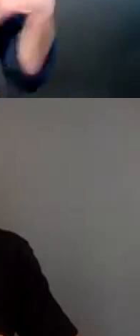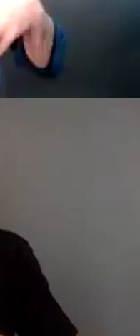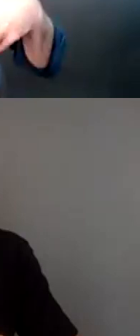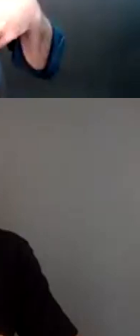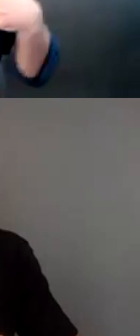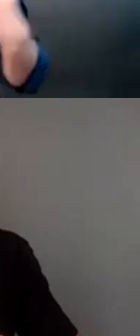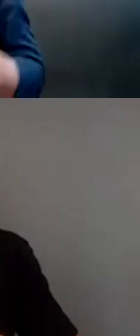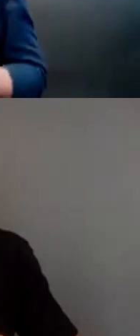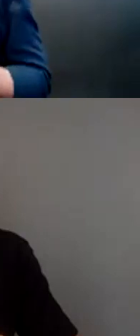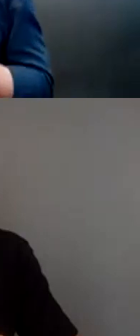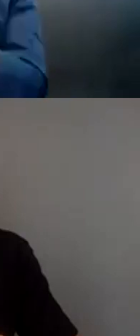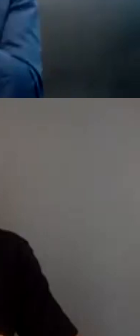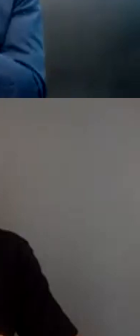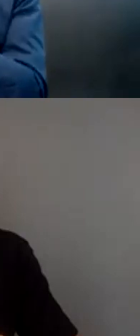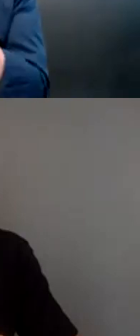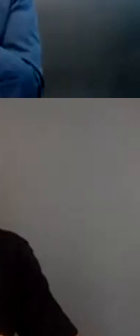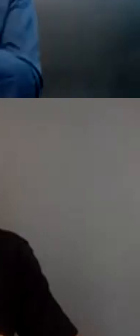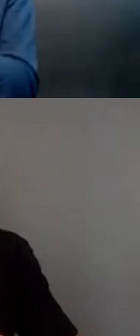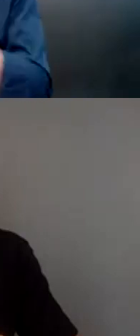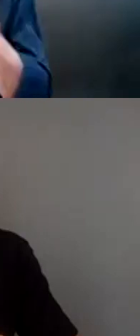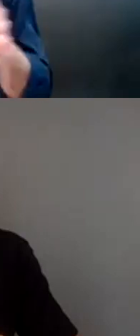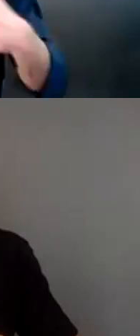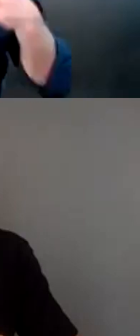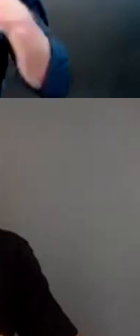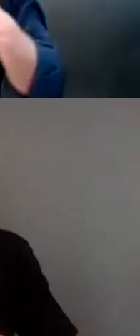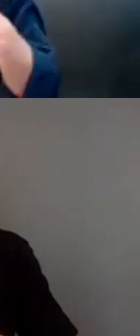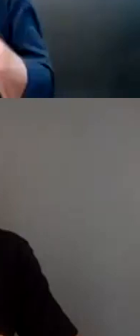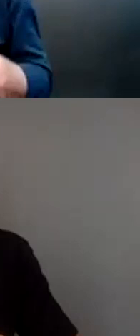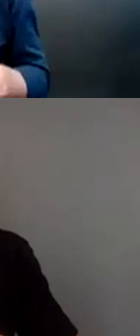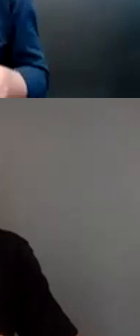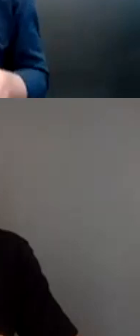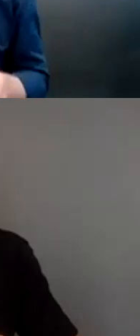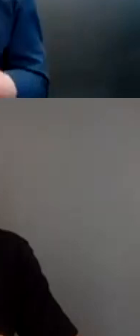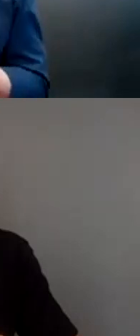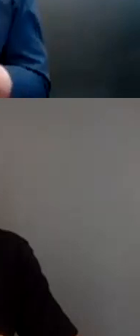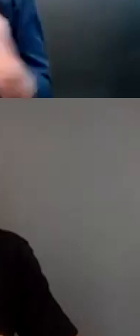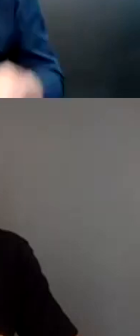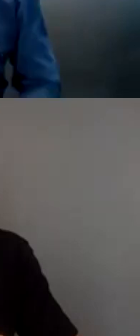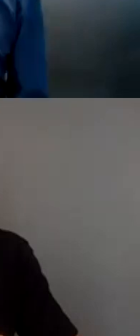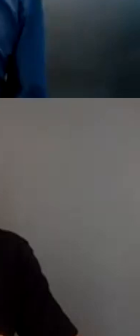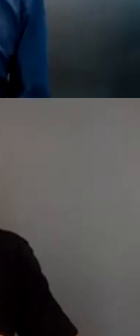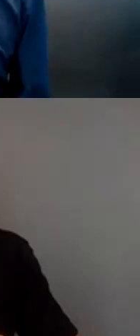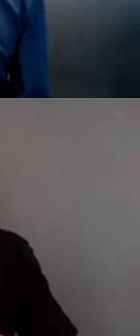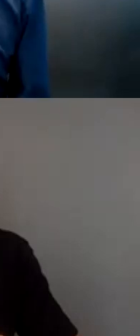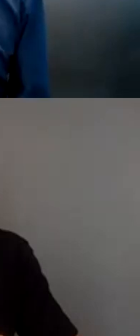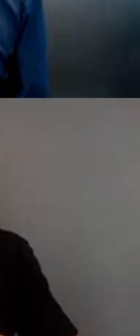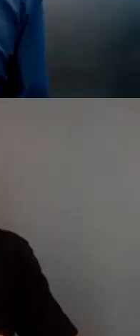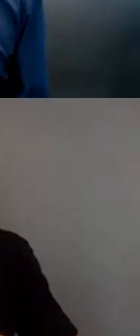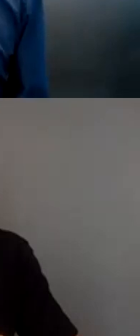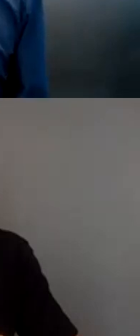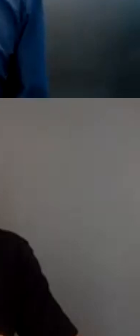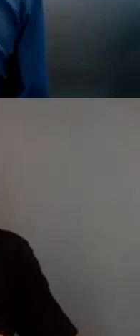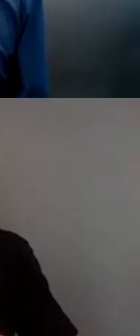the Joyce Echequan case in Quebec, where people are literally being killed by racism. So we've had, hospitals and